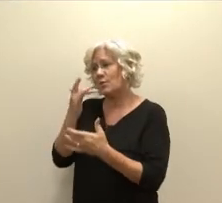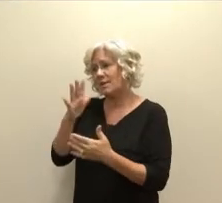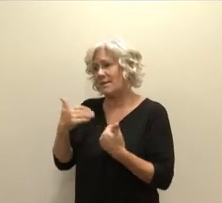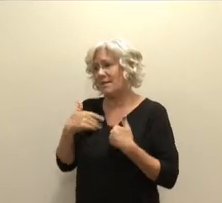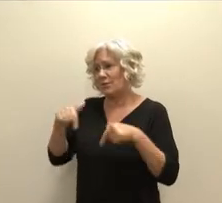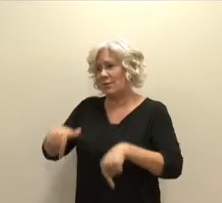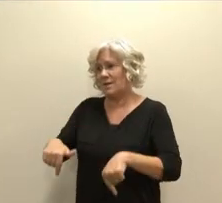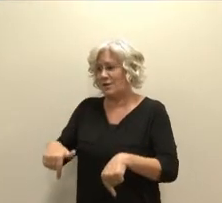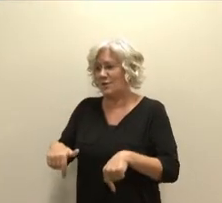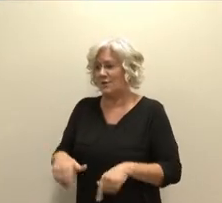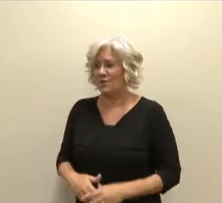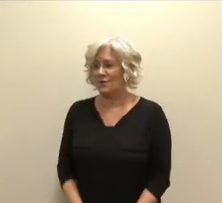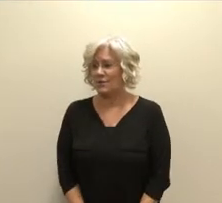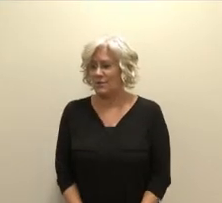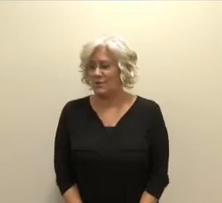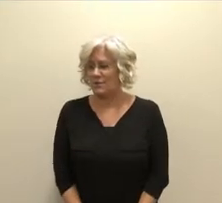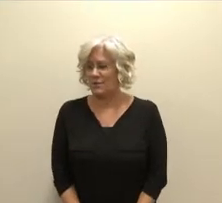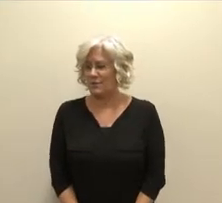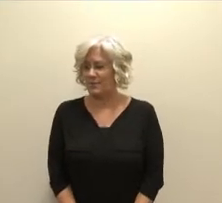district.